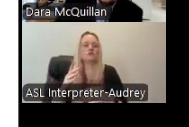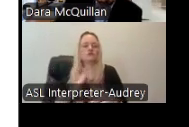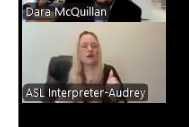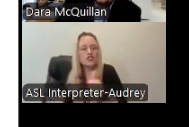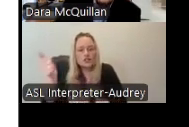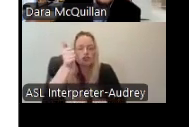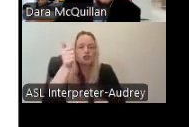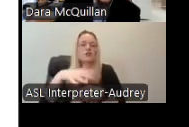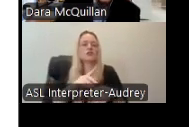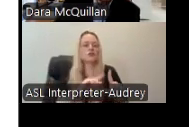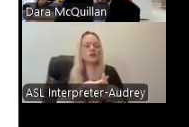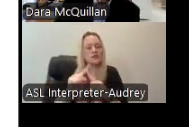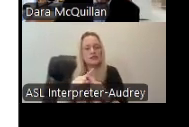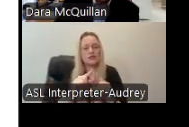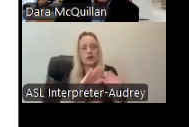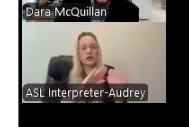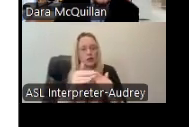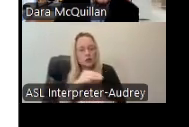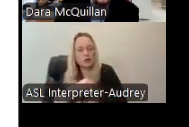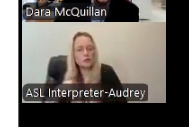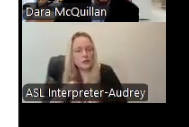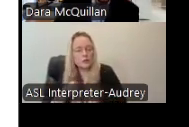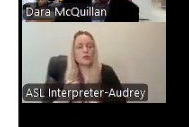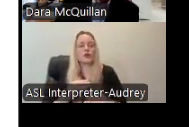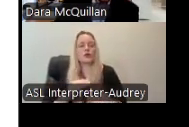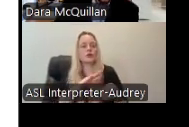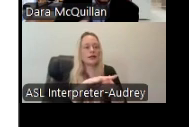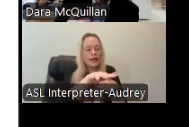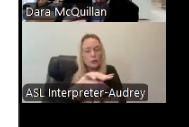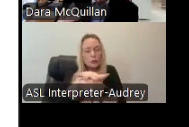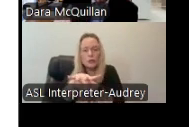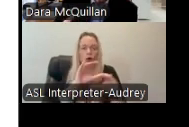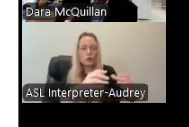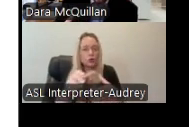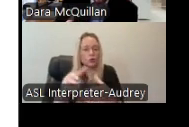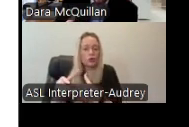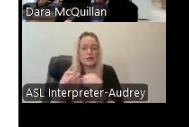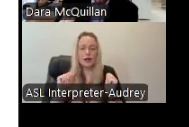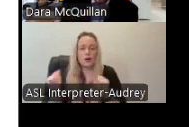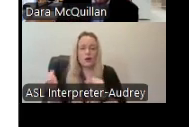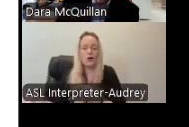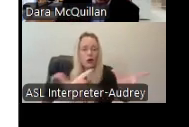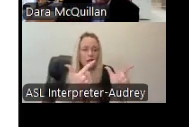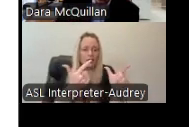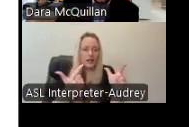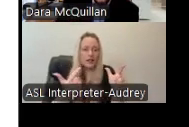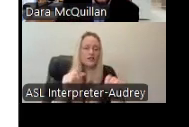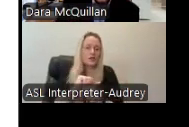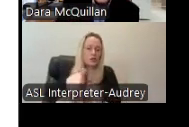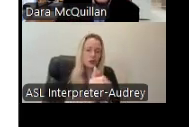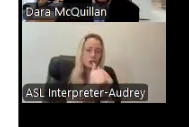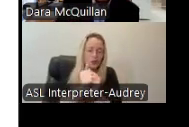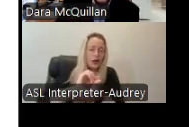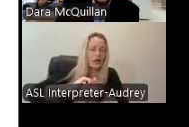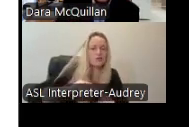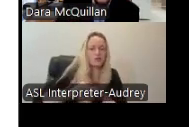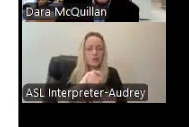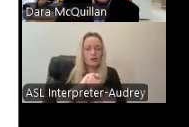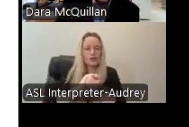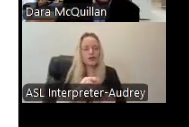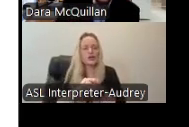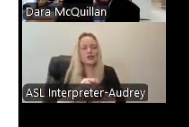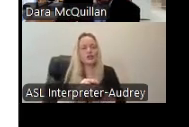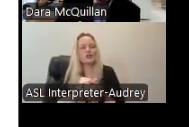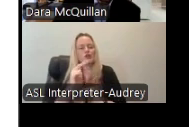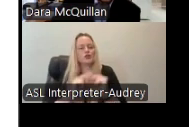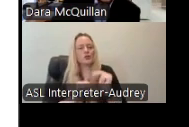members of the community board, neighborhood groups, and all of us collaborated to create in Lower Manhattan a better version